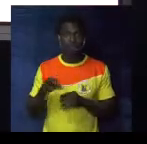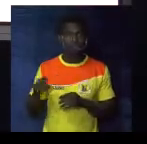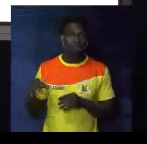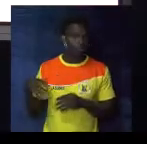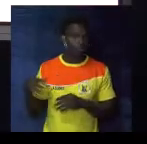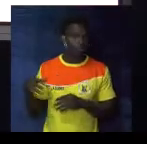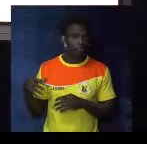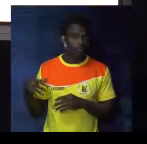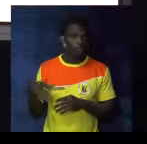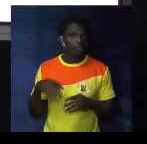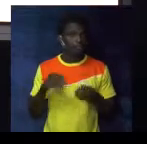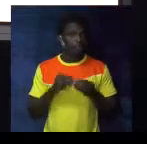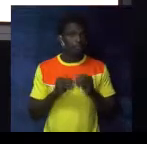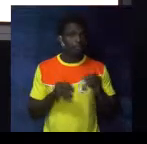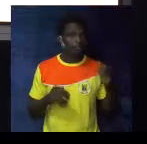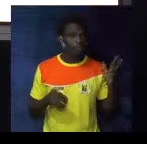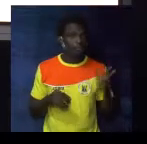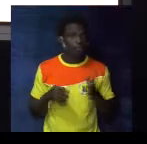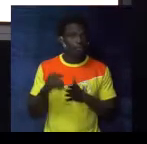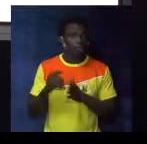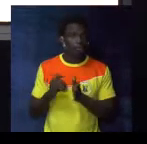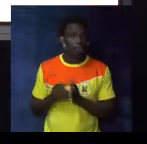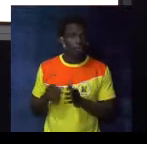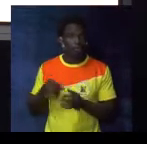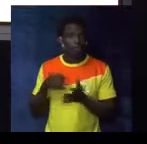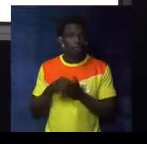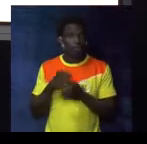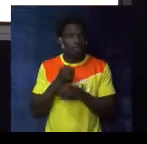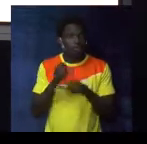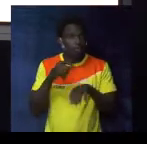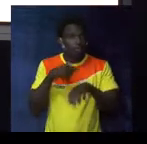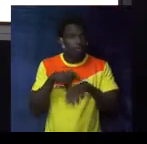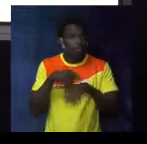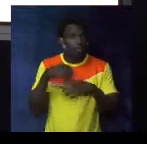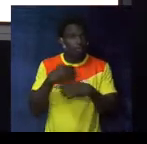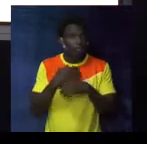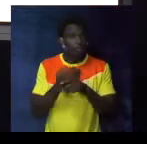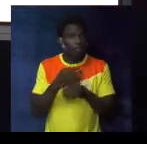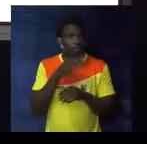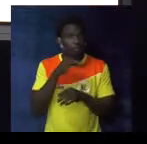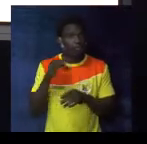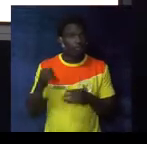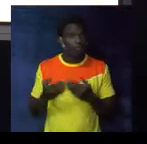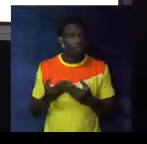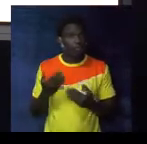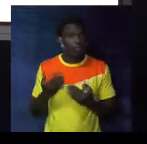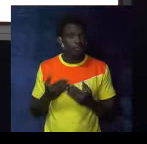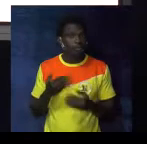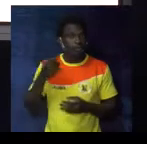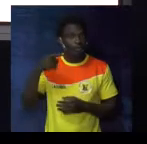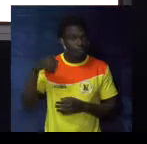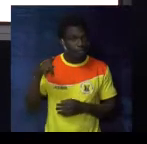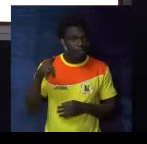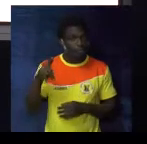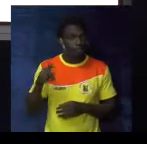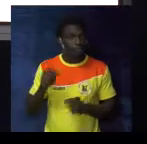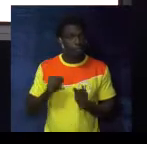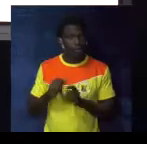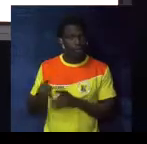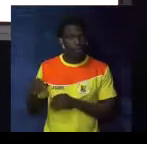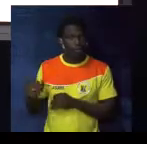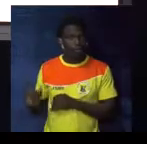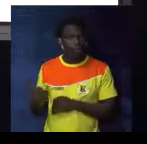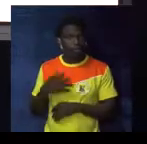The advantages: it saves time, it makes farming easier. Mark accordingly